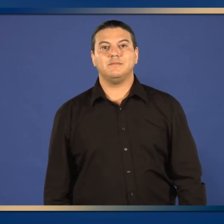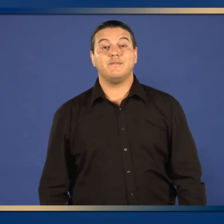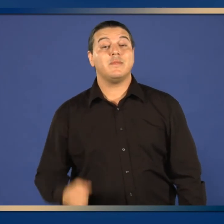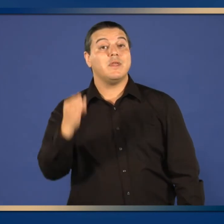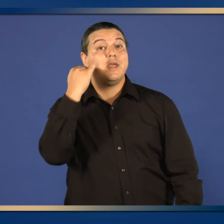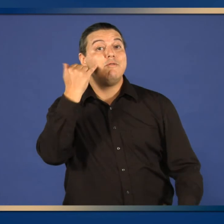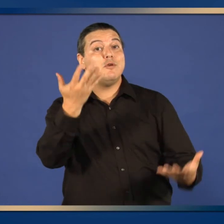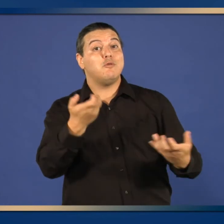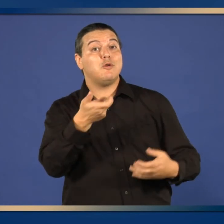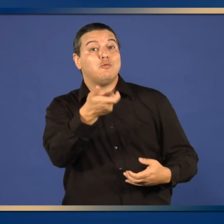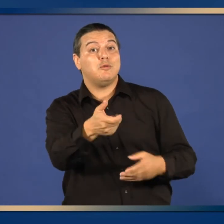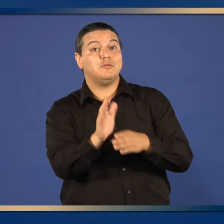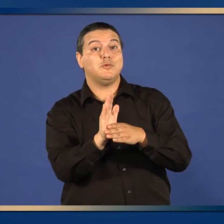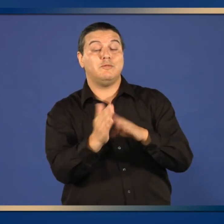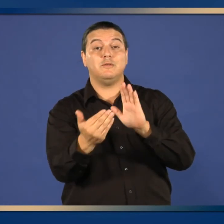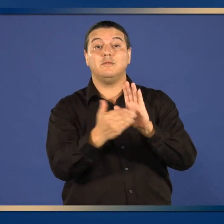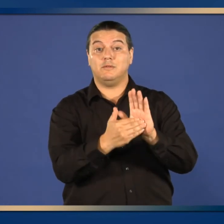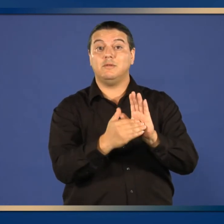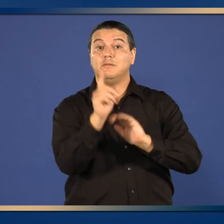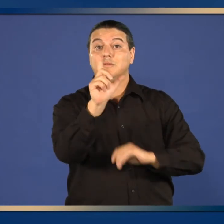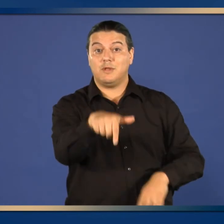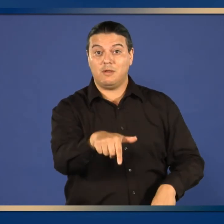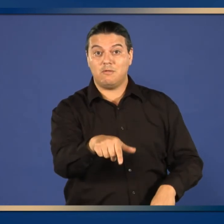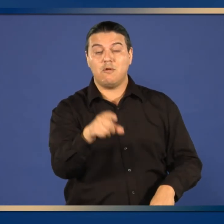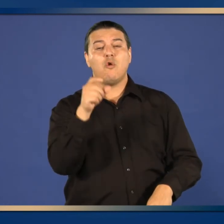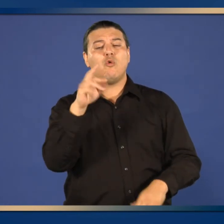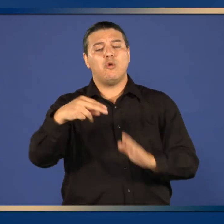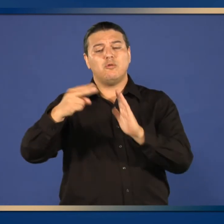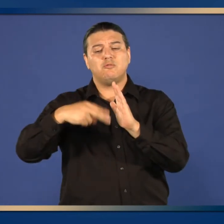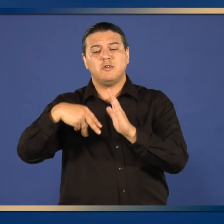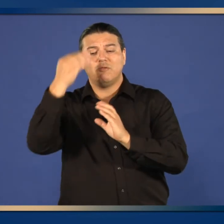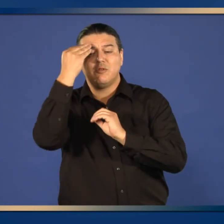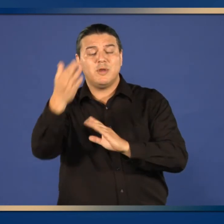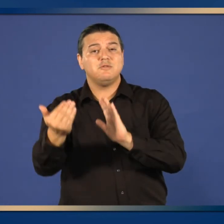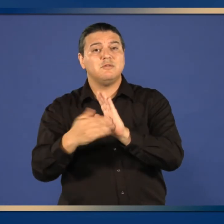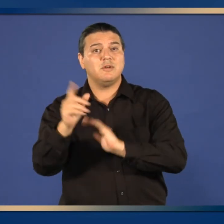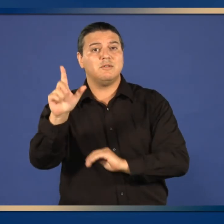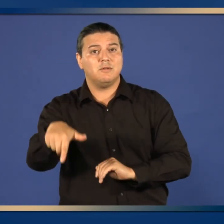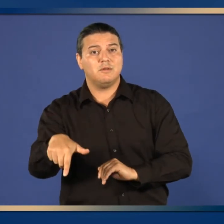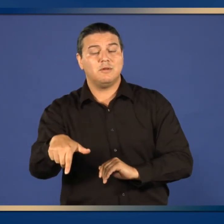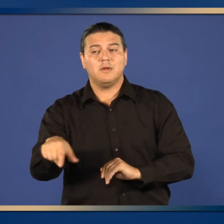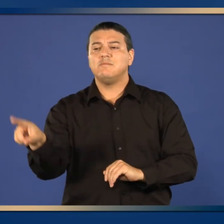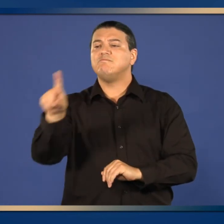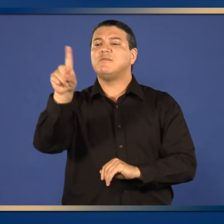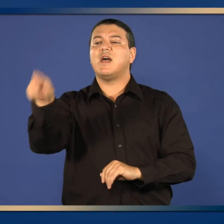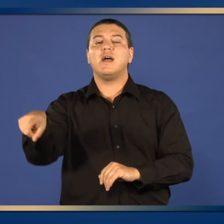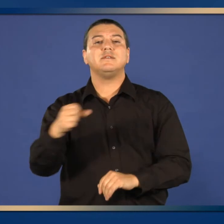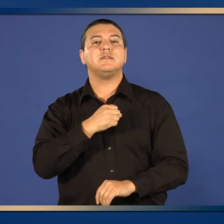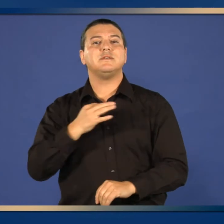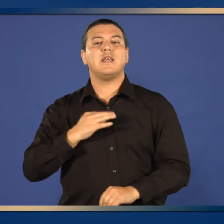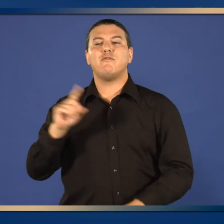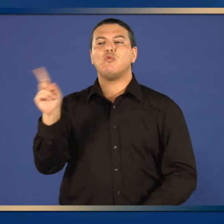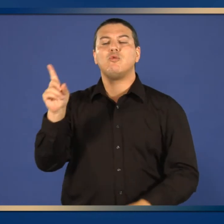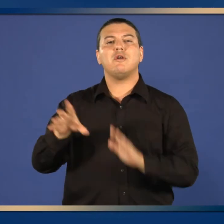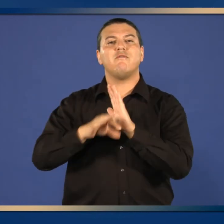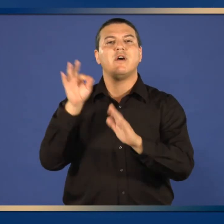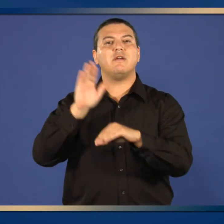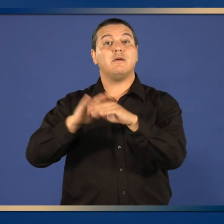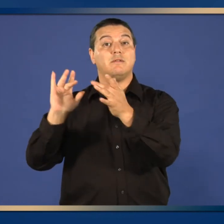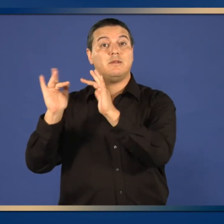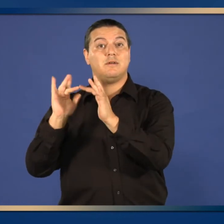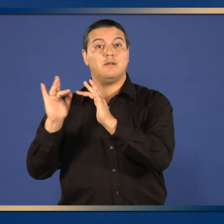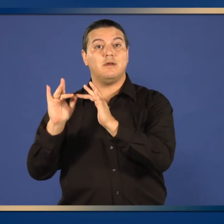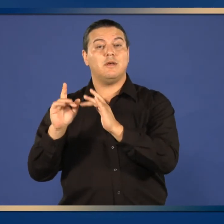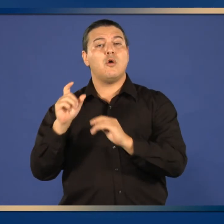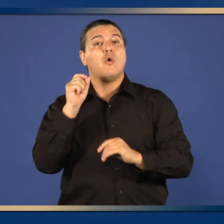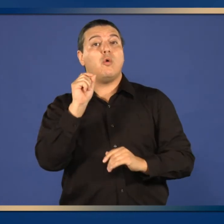If you would like to review this material at a later date, ask a staff member where you may find it on the web,